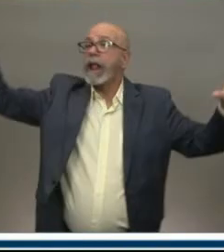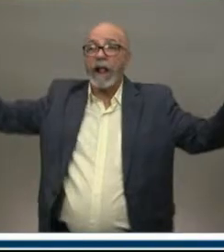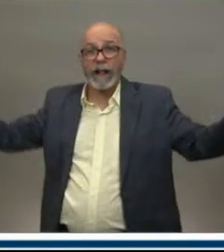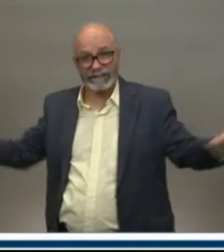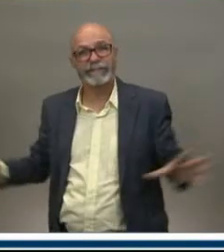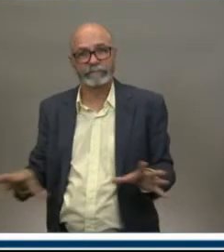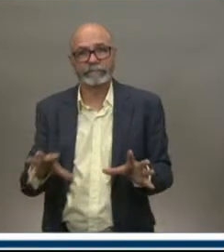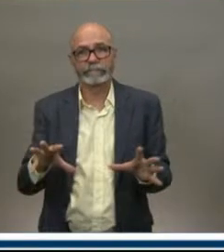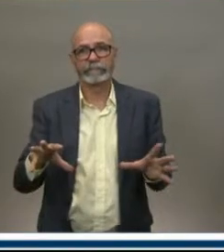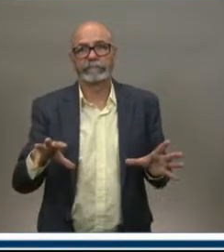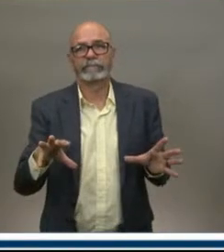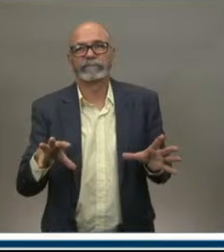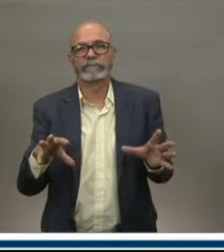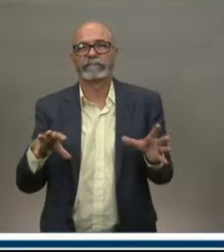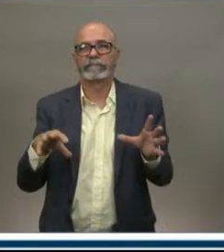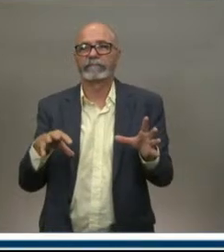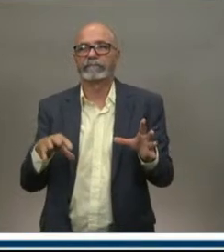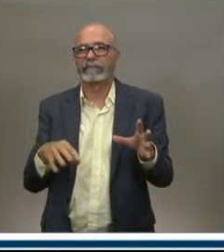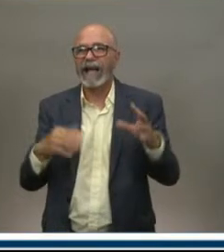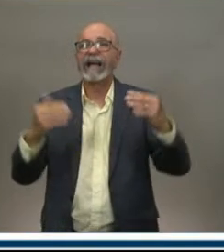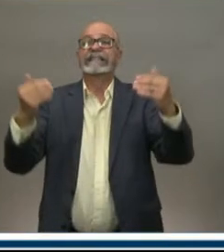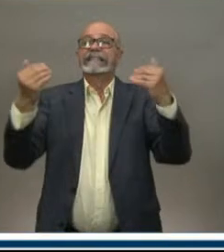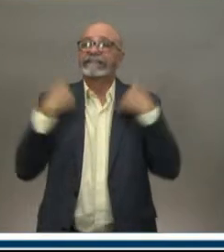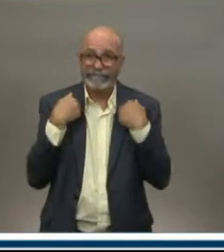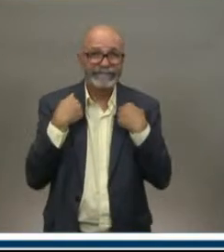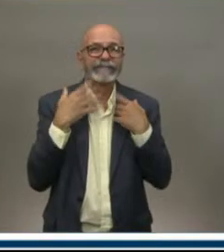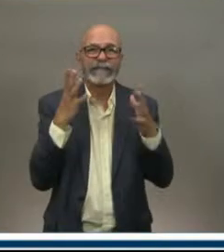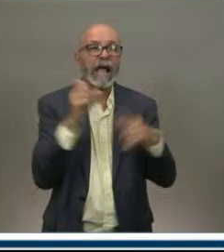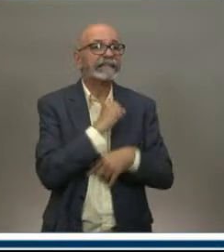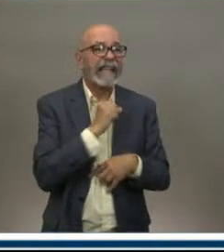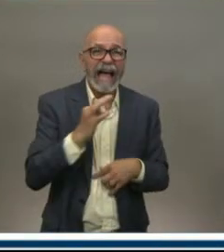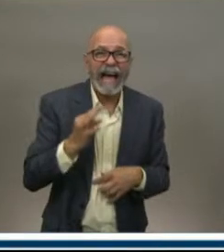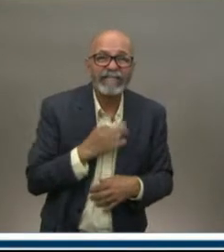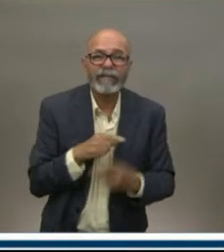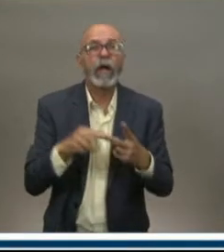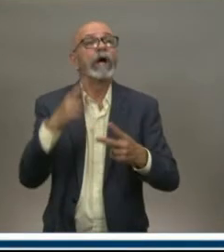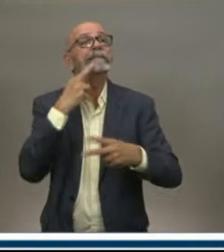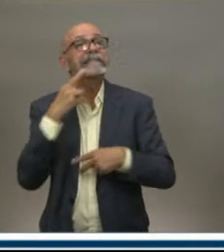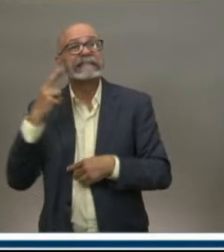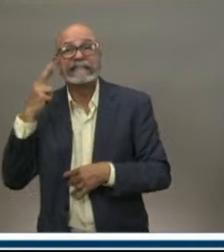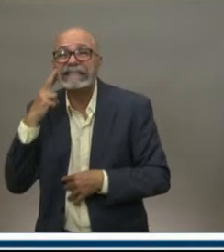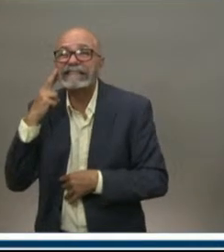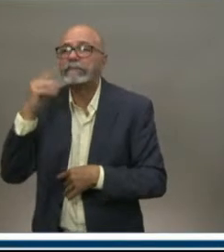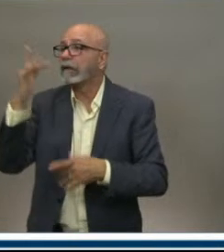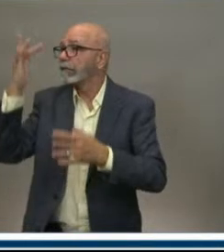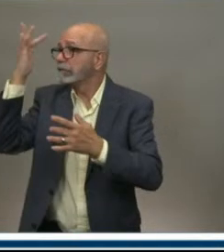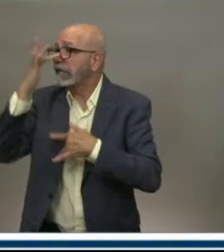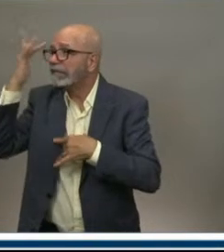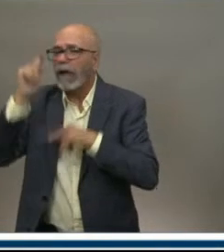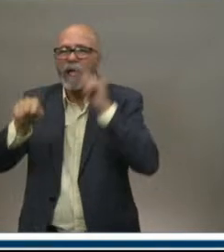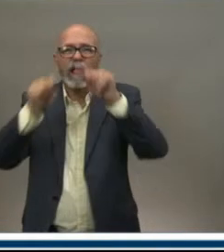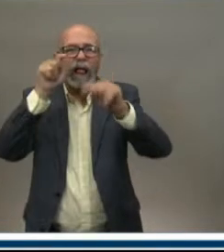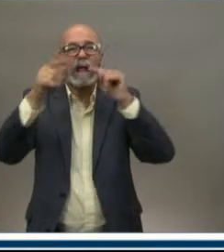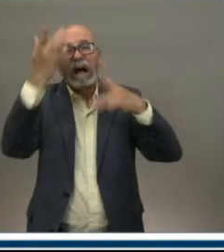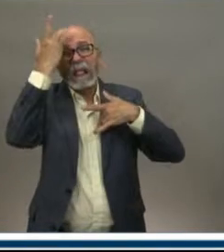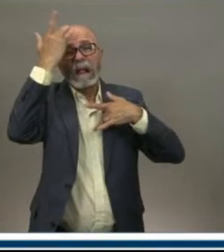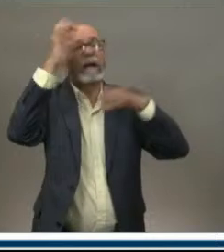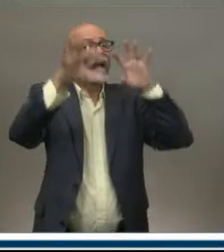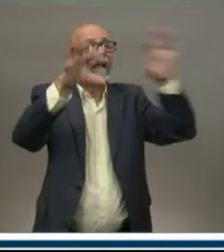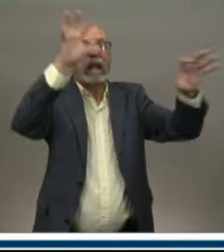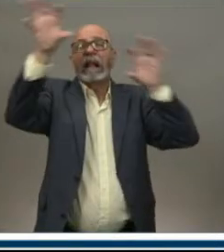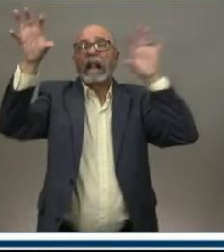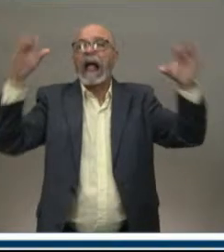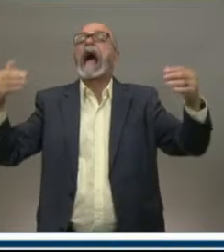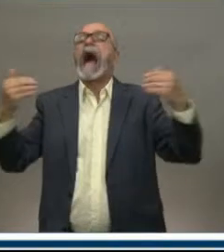although we did have infections of either staff or residents at a number of facilities, we really had